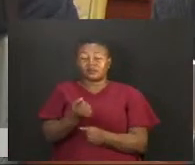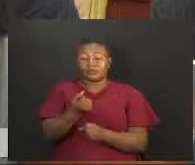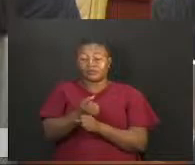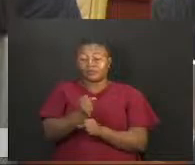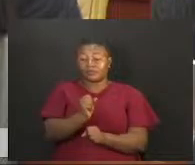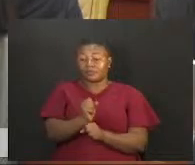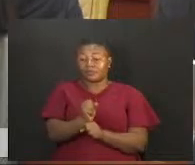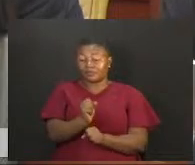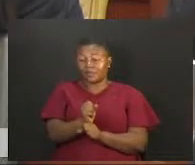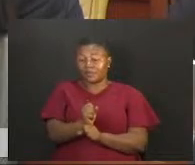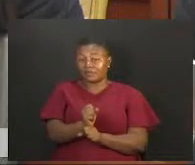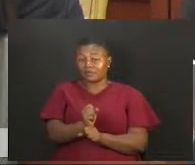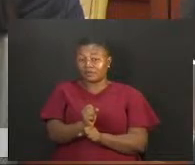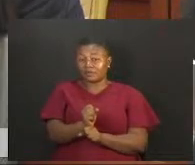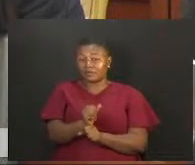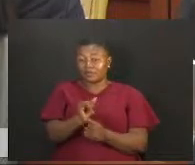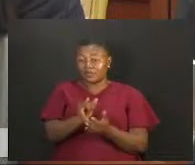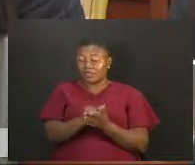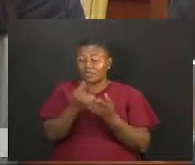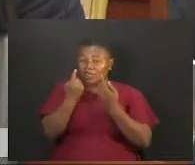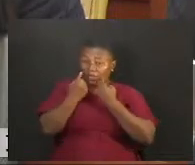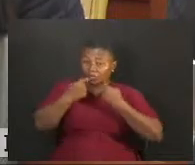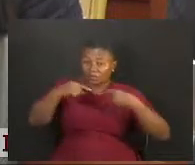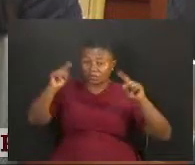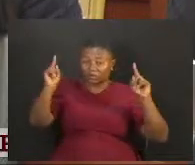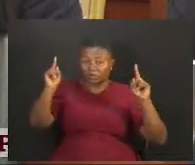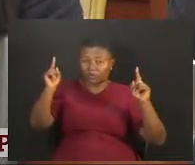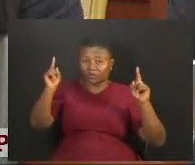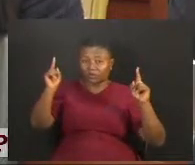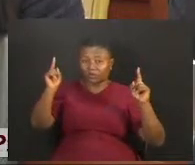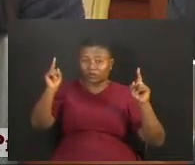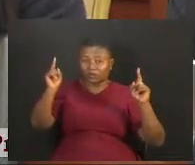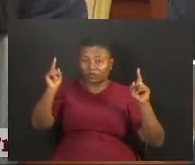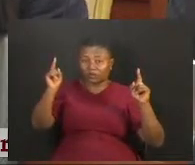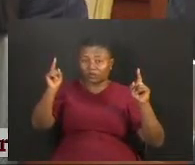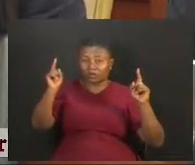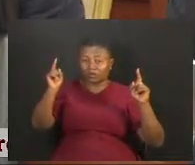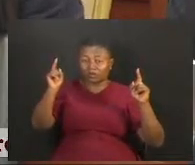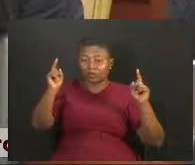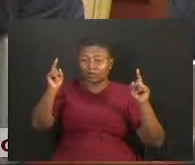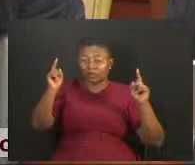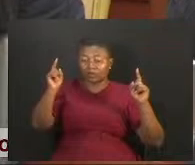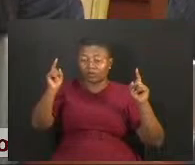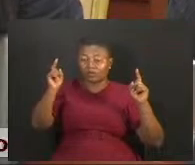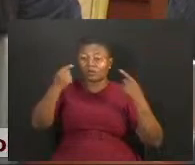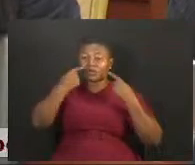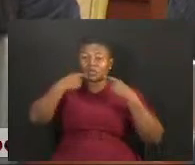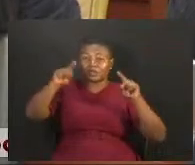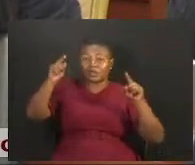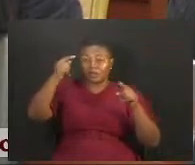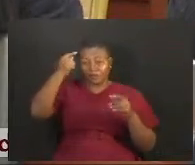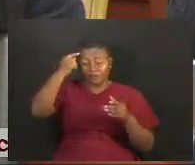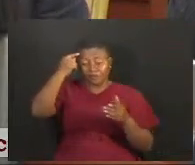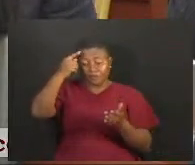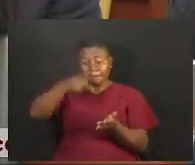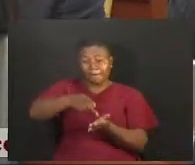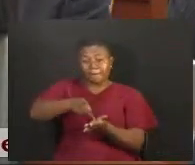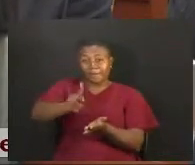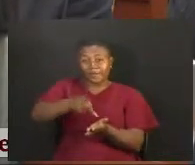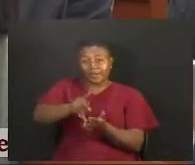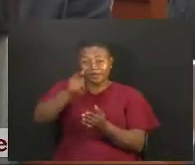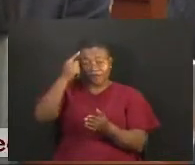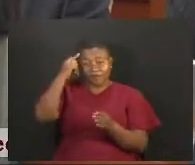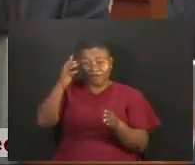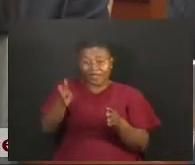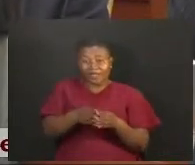unprecedented announcement of a gargantuan sum of money for assemblymen, I saw the gleeful smile on his